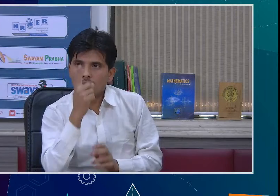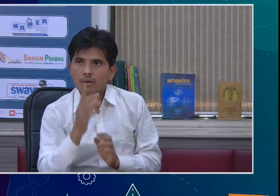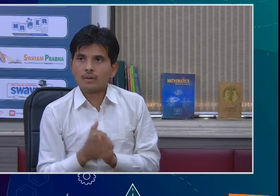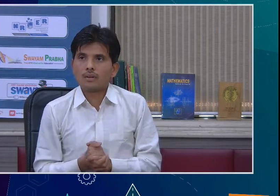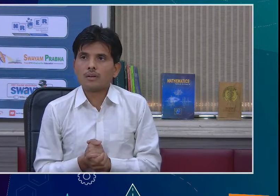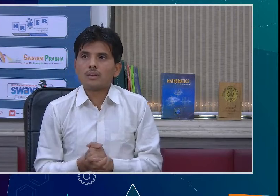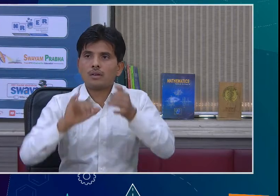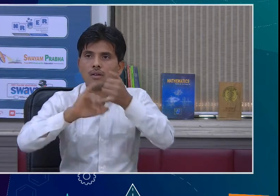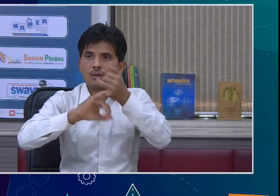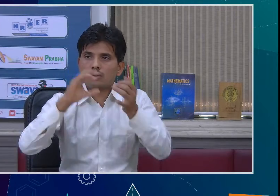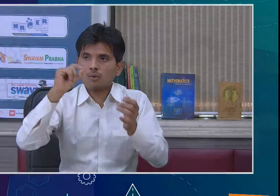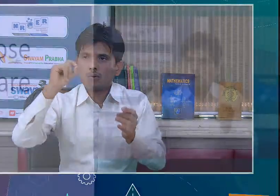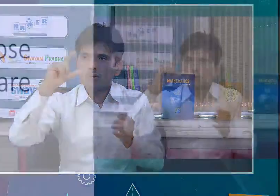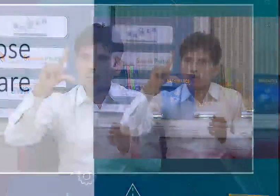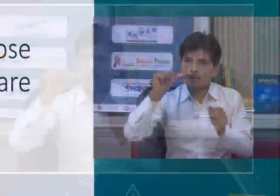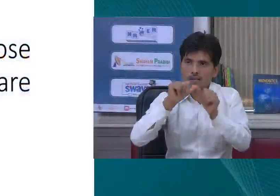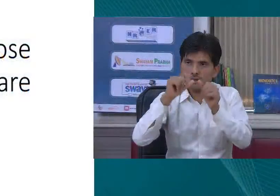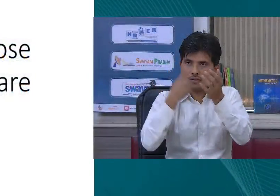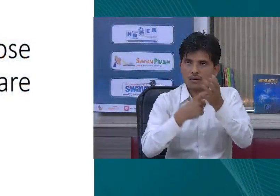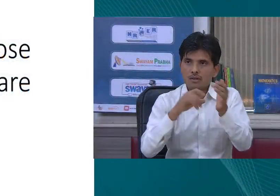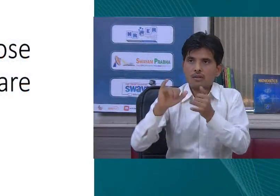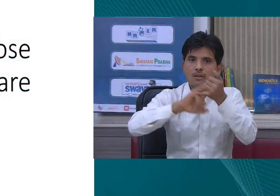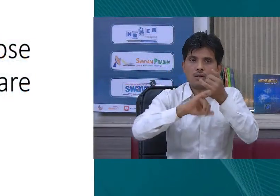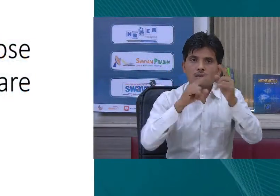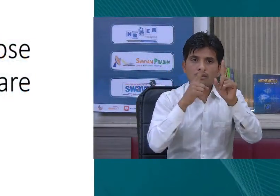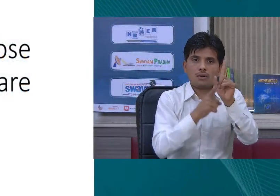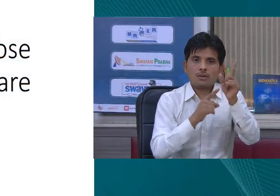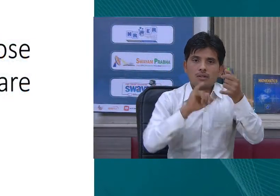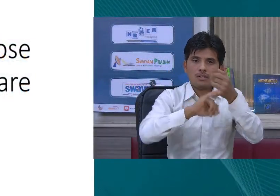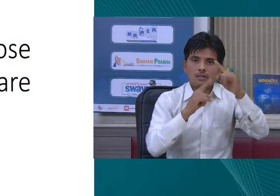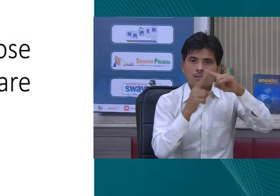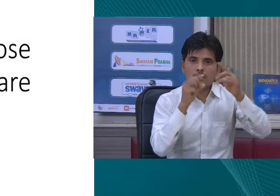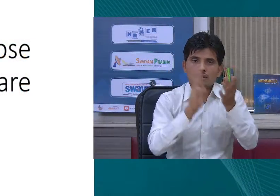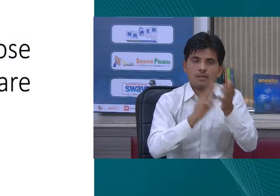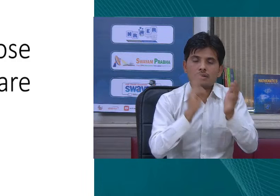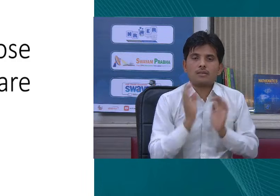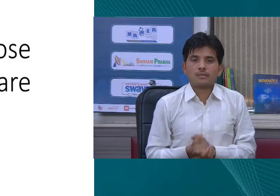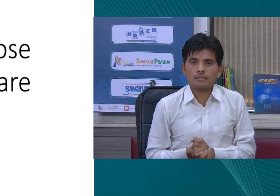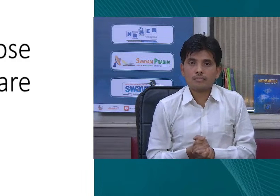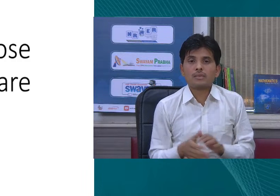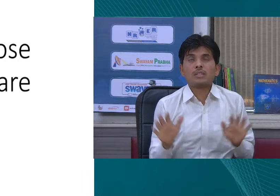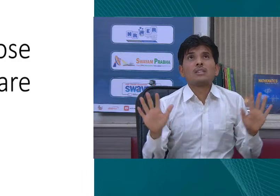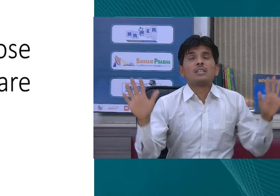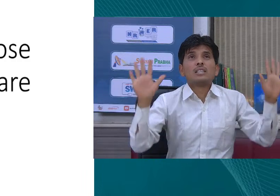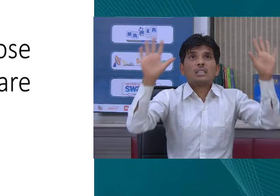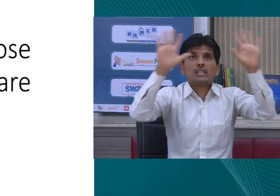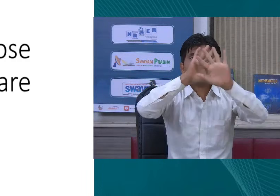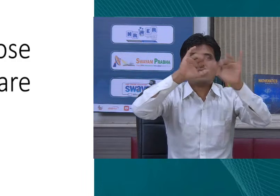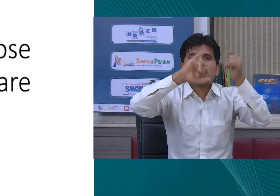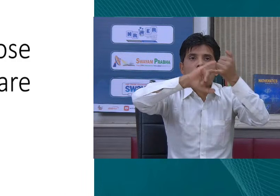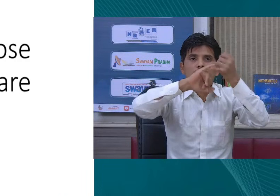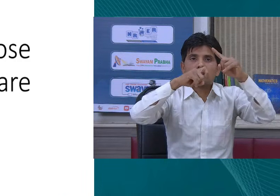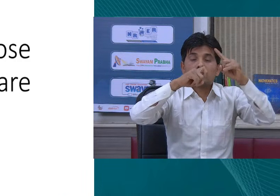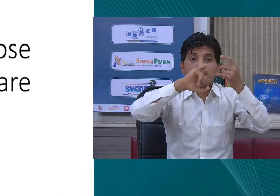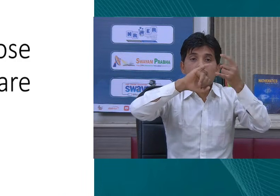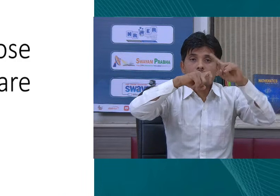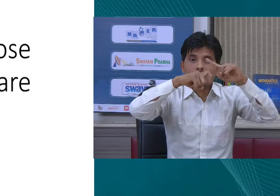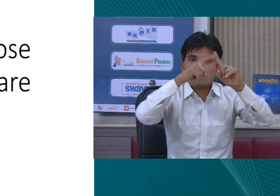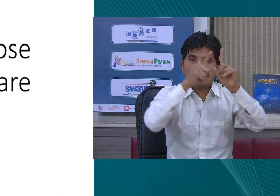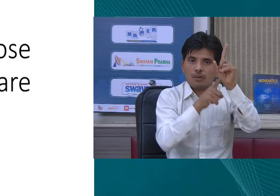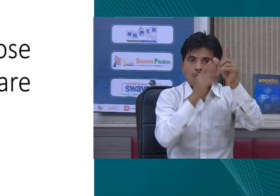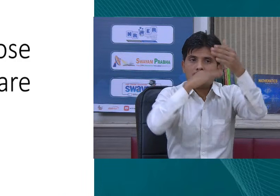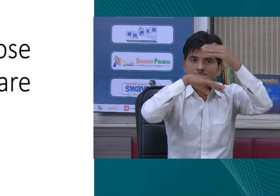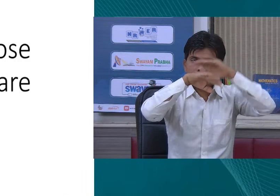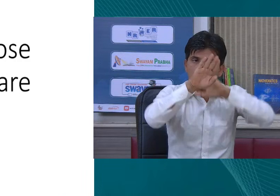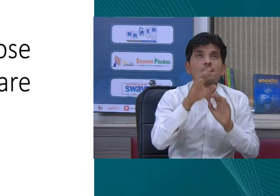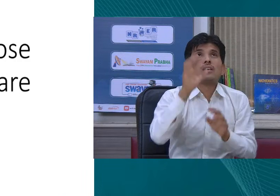the solar system. Now, you know, when you look around in the sky, you see the sun, the moon, and all the